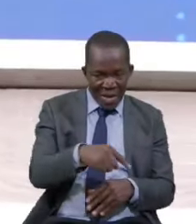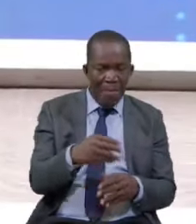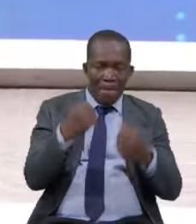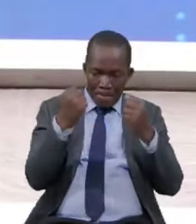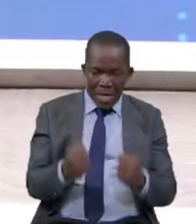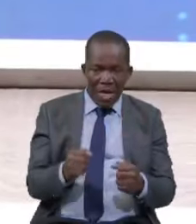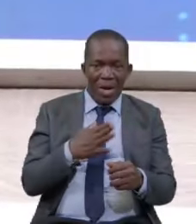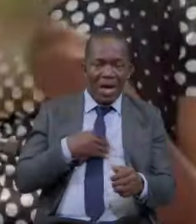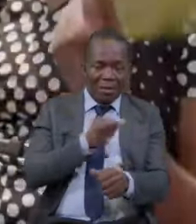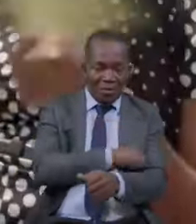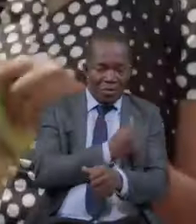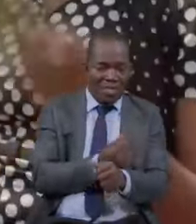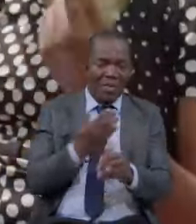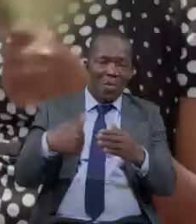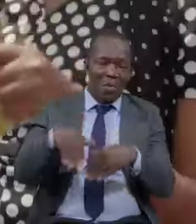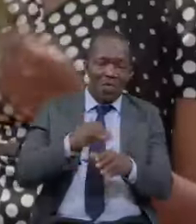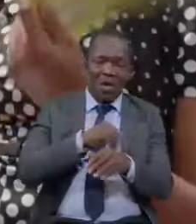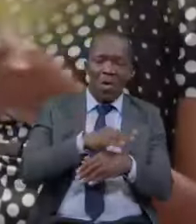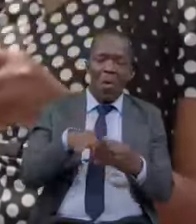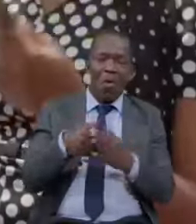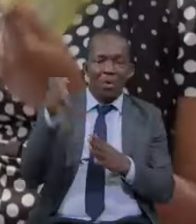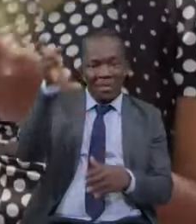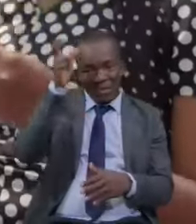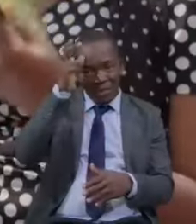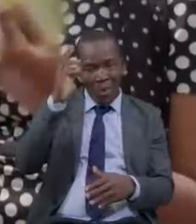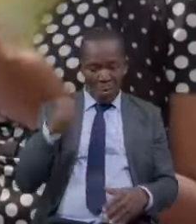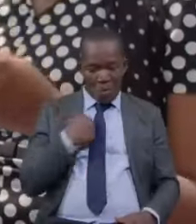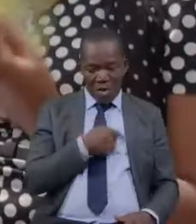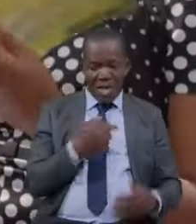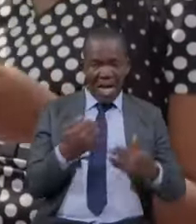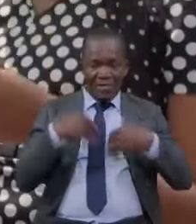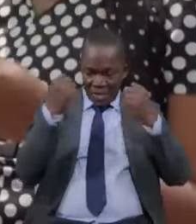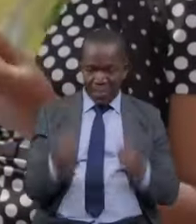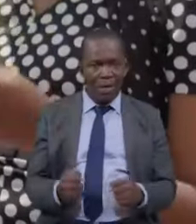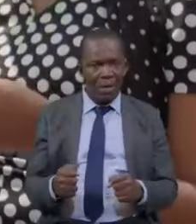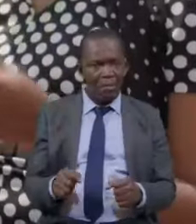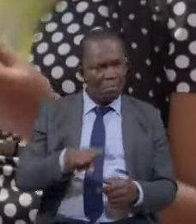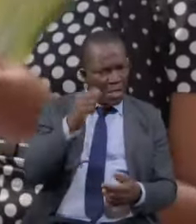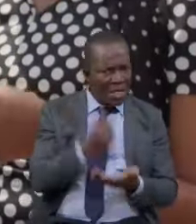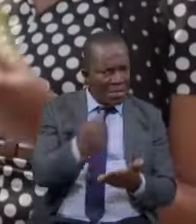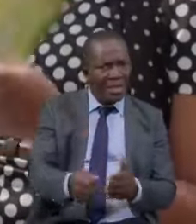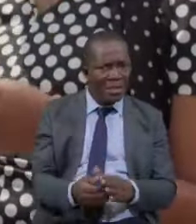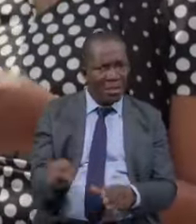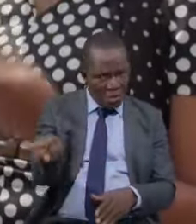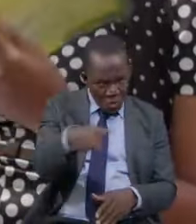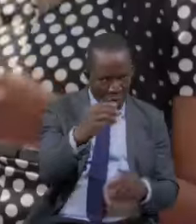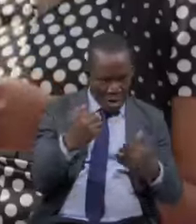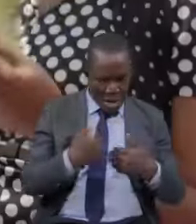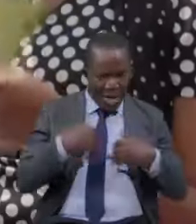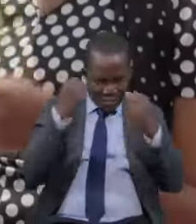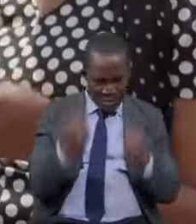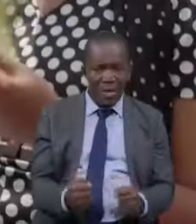the power. You have the power to kill